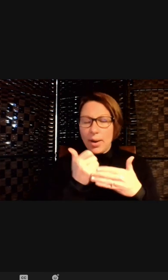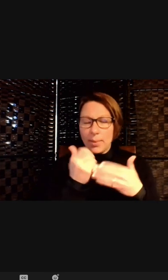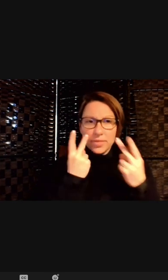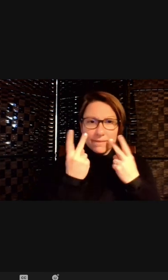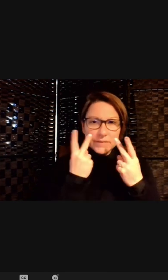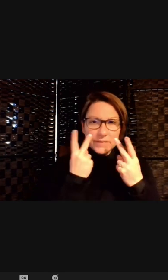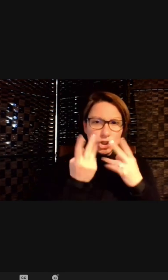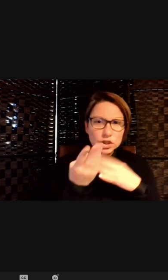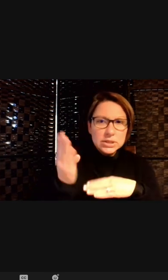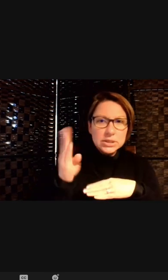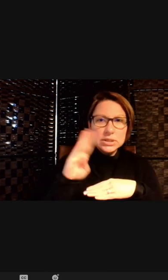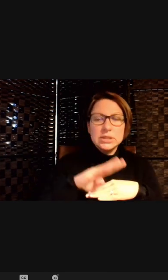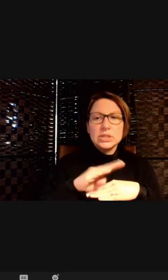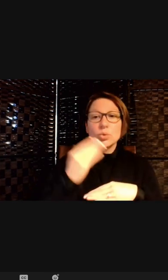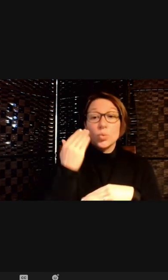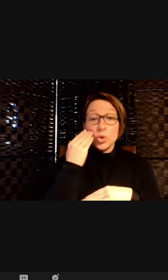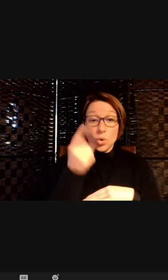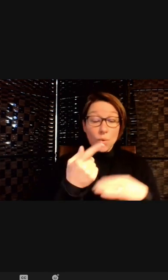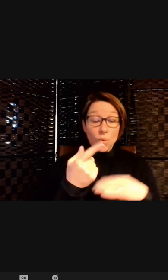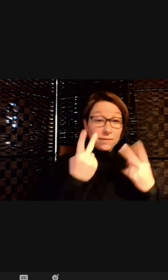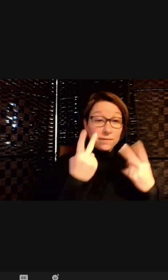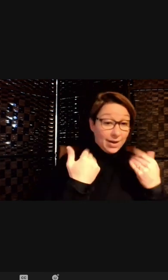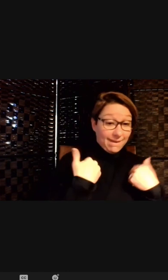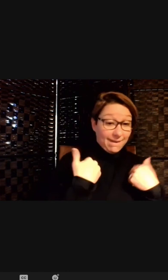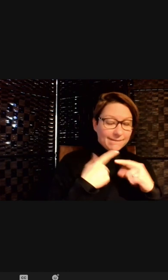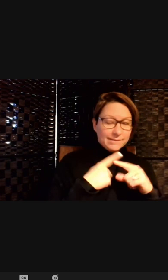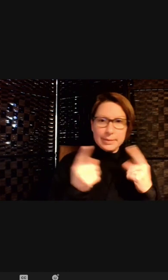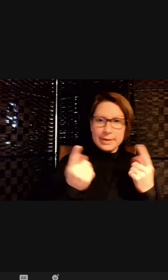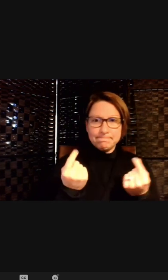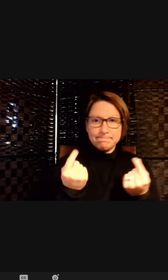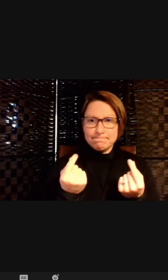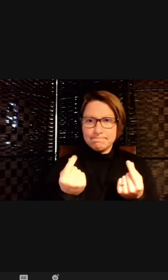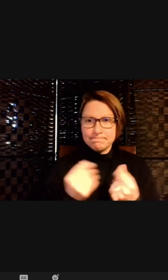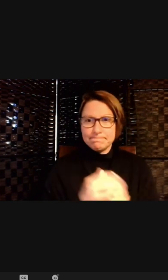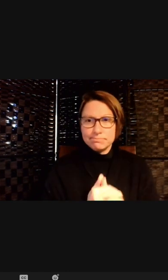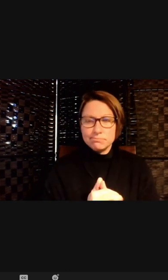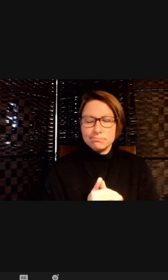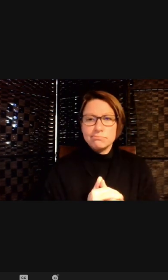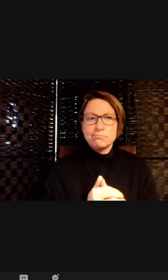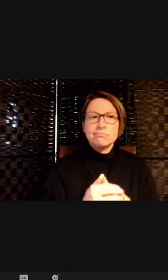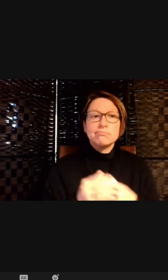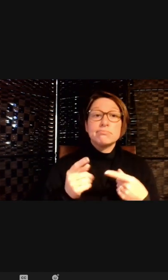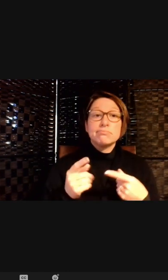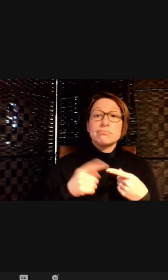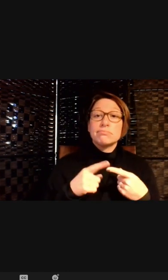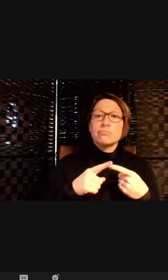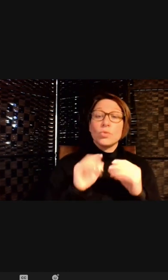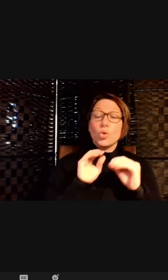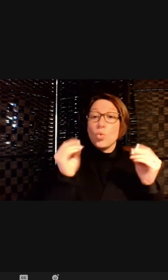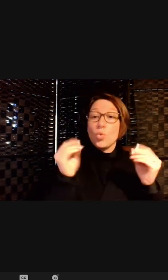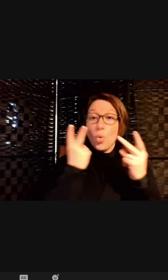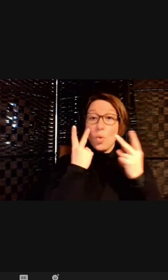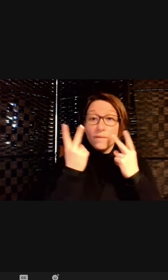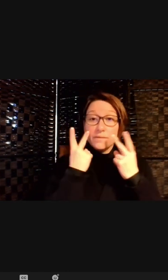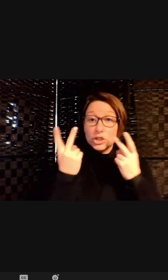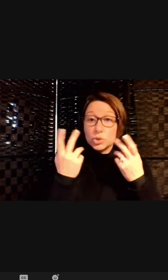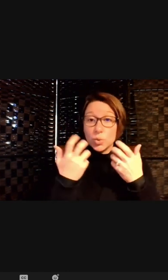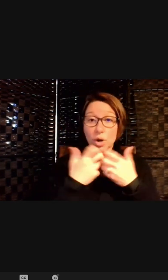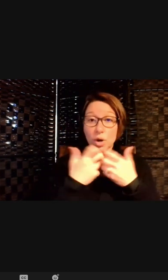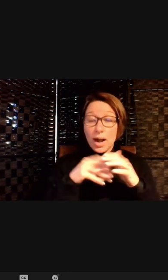day. We know she has vision, but we're not really sure what to do. So they say, do we say no visual accommodations are necessary?